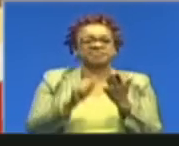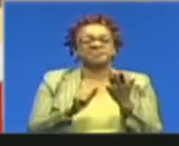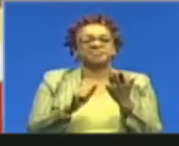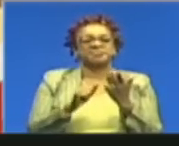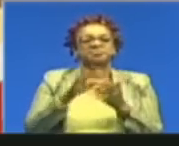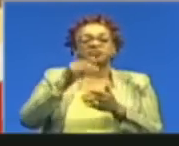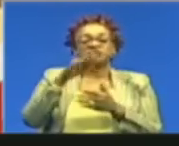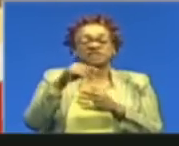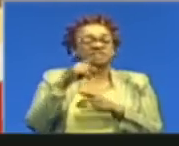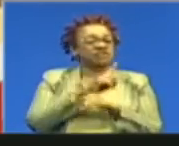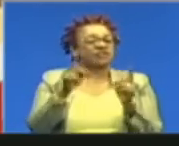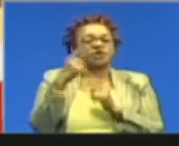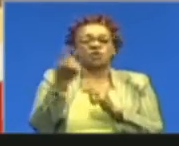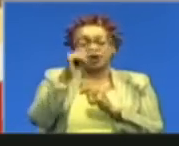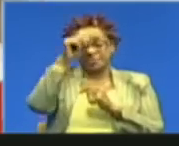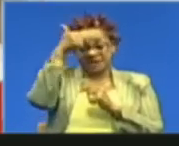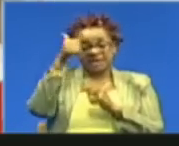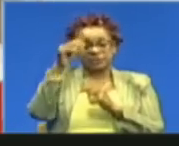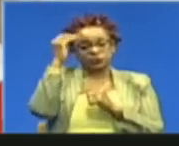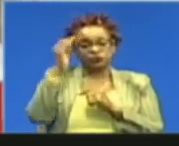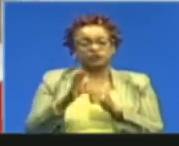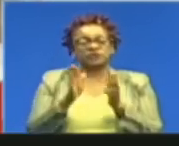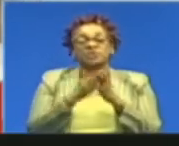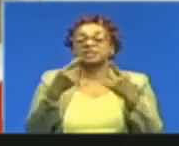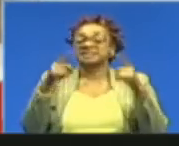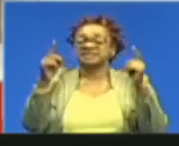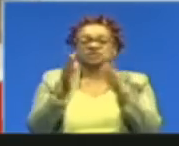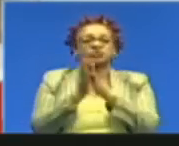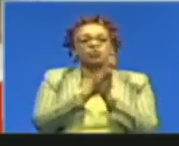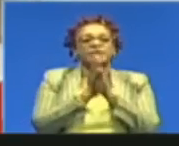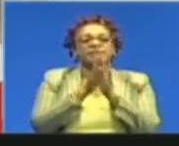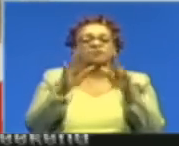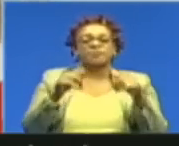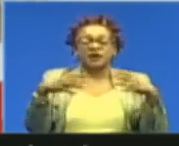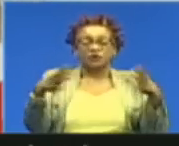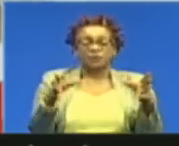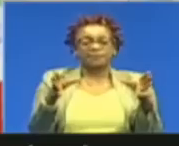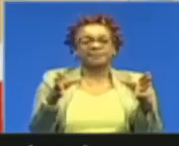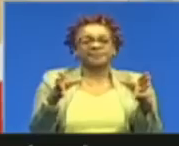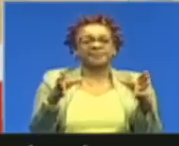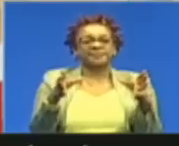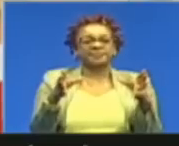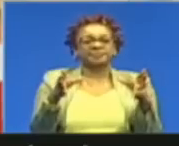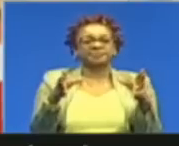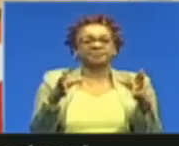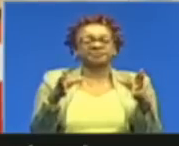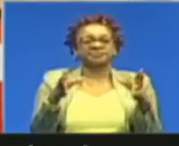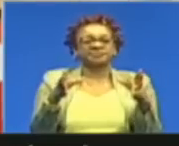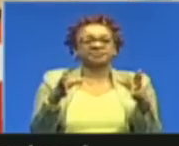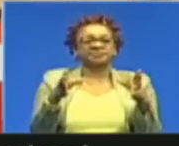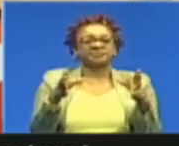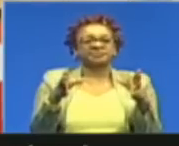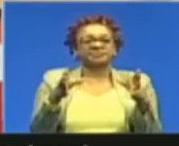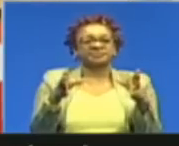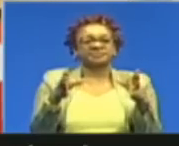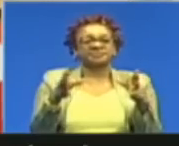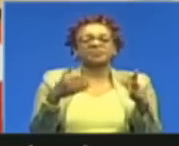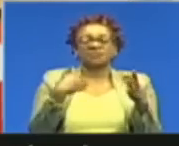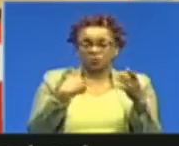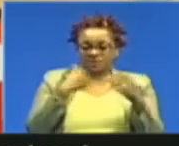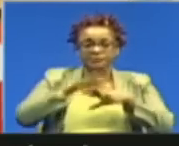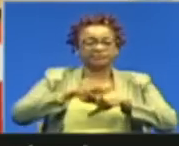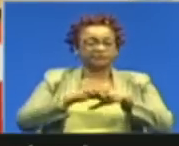the only bright student with a success story from the Olympiad fraternity. 2010 was also very good year